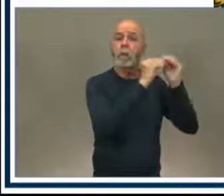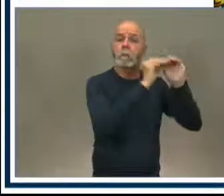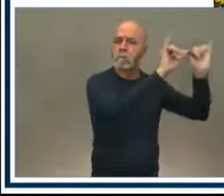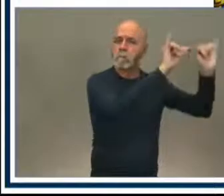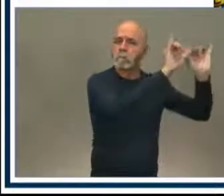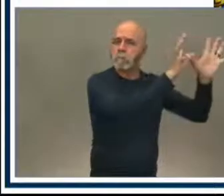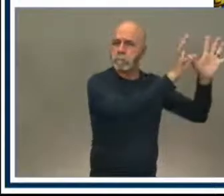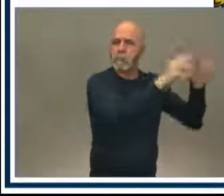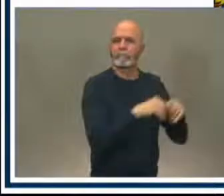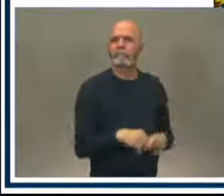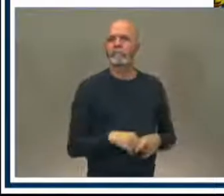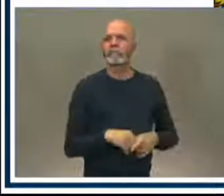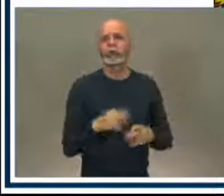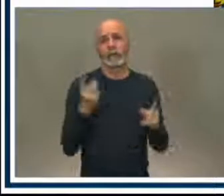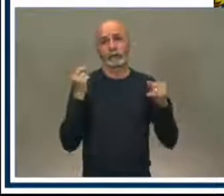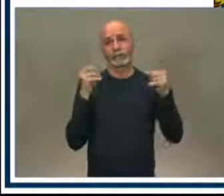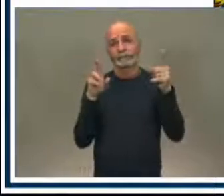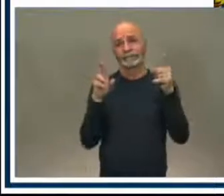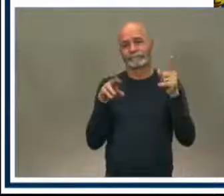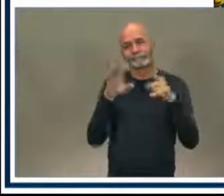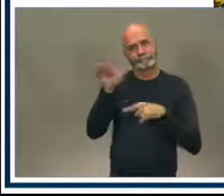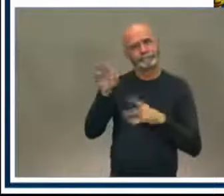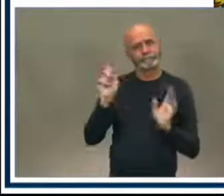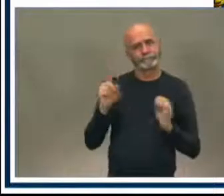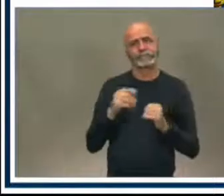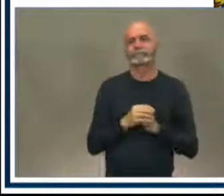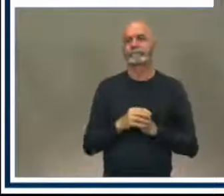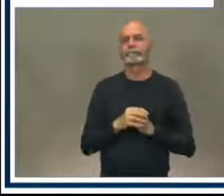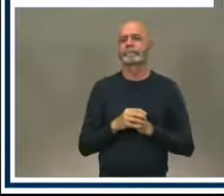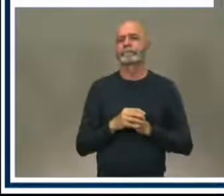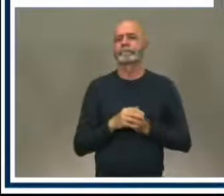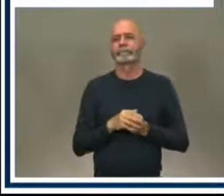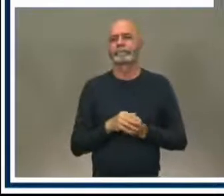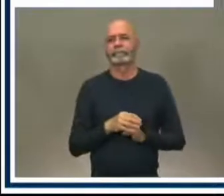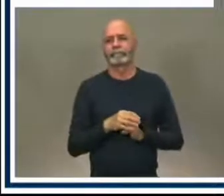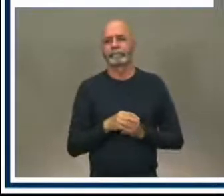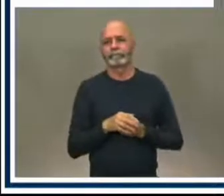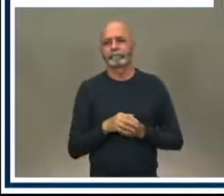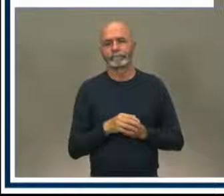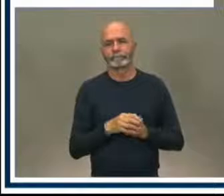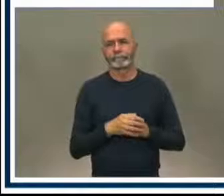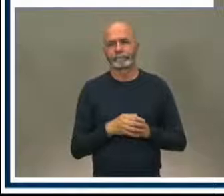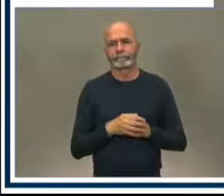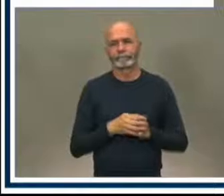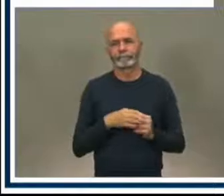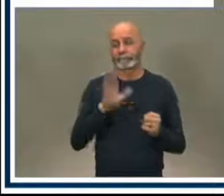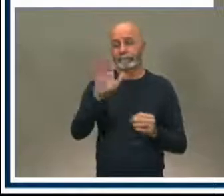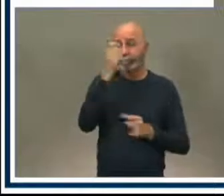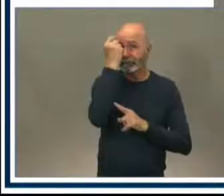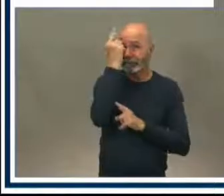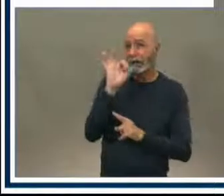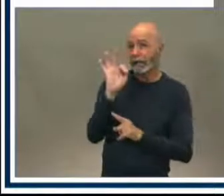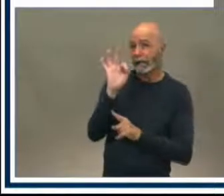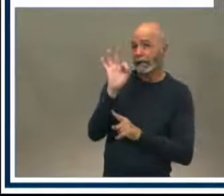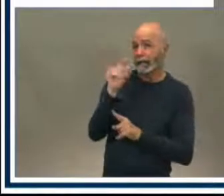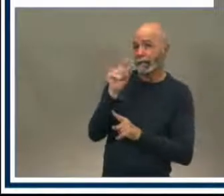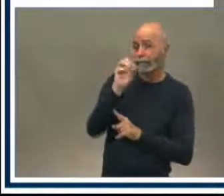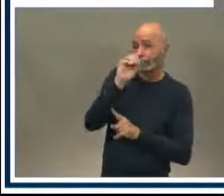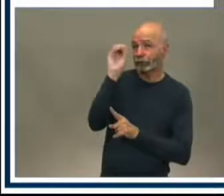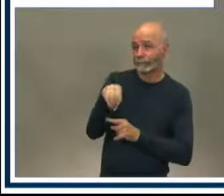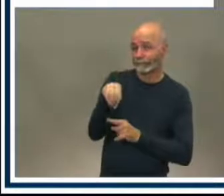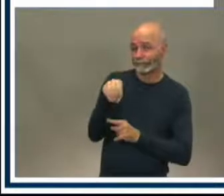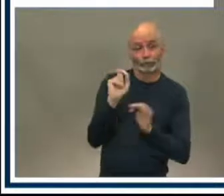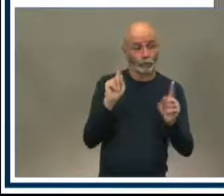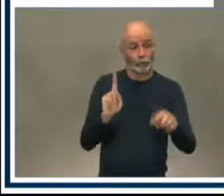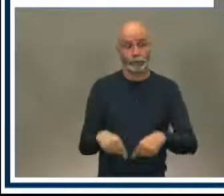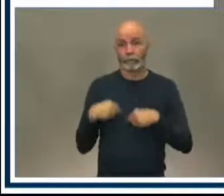Yeah, Dr. Strang can go on that. Yeah, I think it's, I mean, we remember, there's preliminary numbers, and, 91% of people who so far have